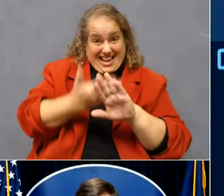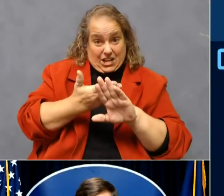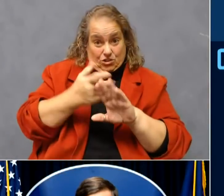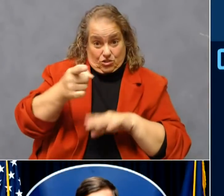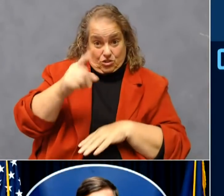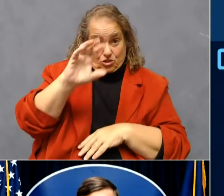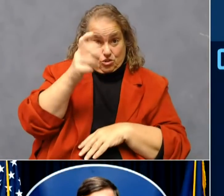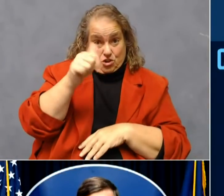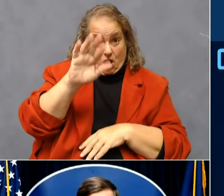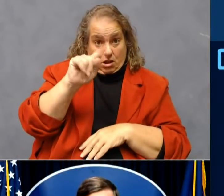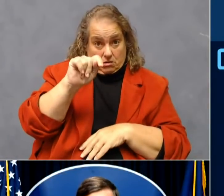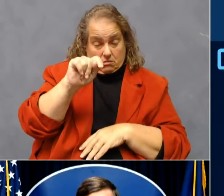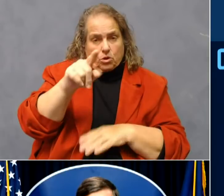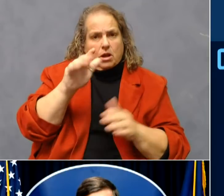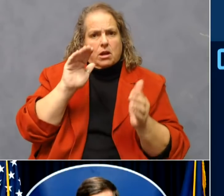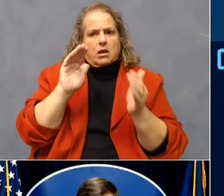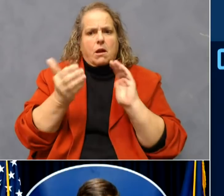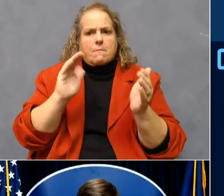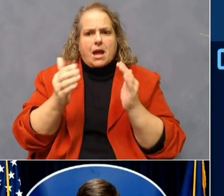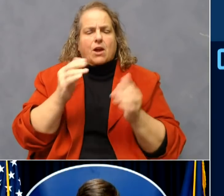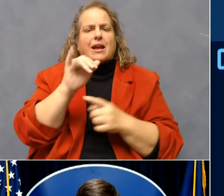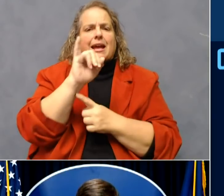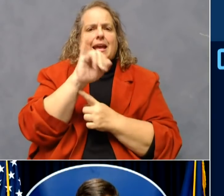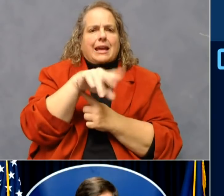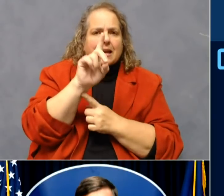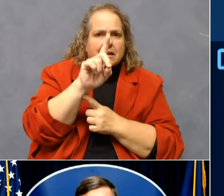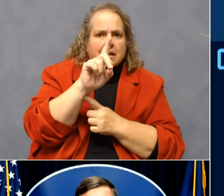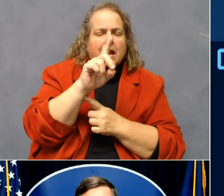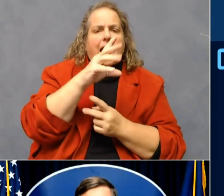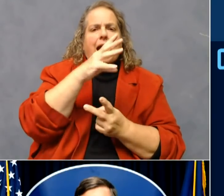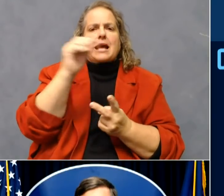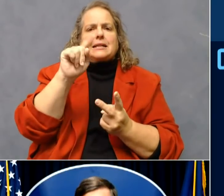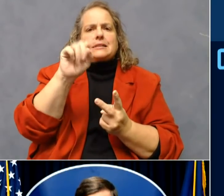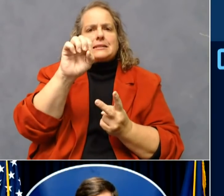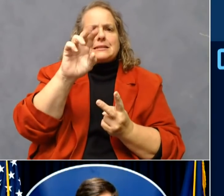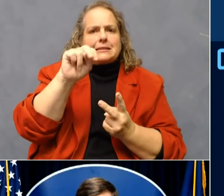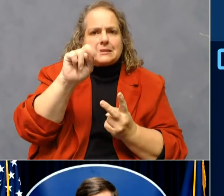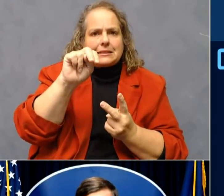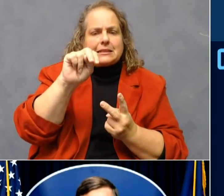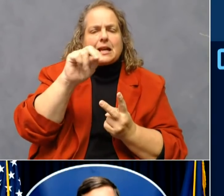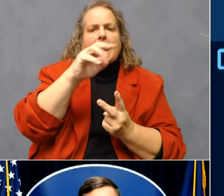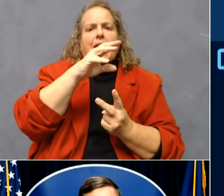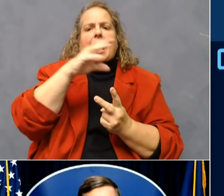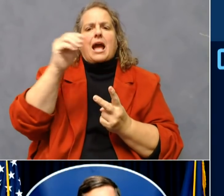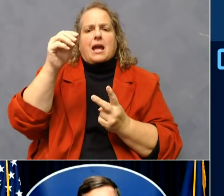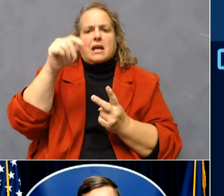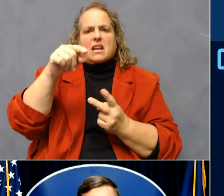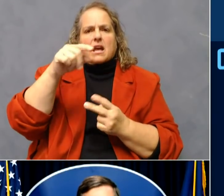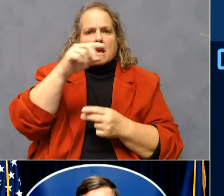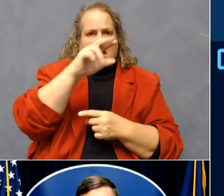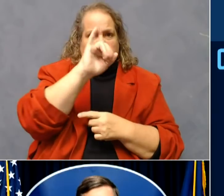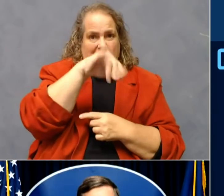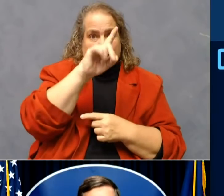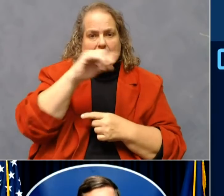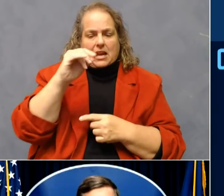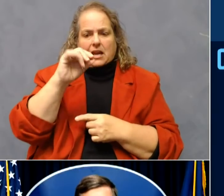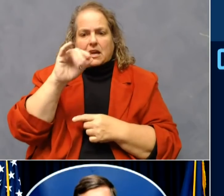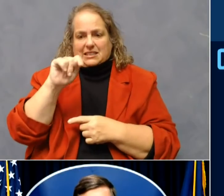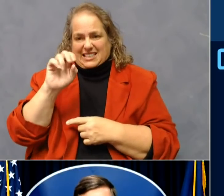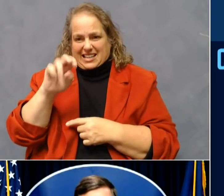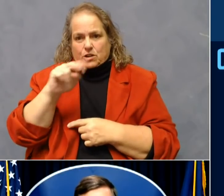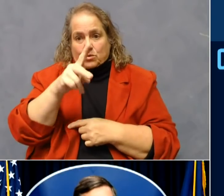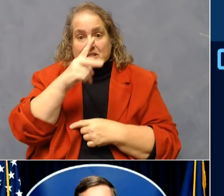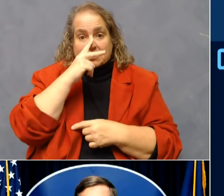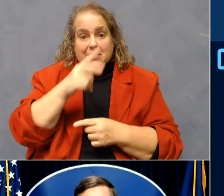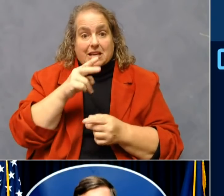us and Indiana, a neighbor at the north, and Tennessee, a neighbor to the south. These are deaths adjusted by